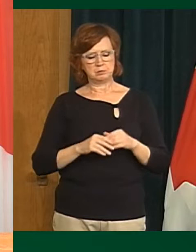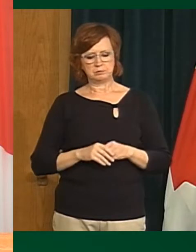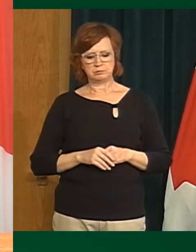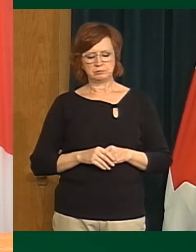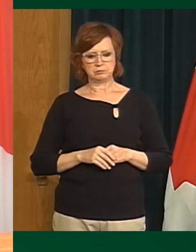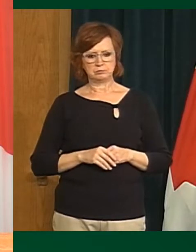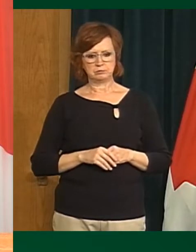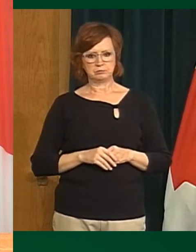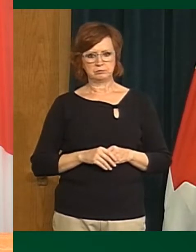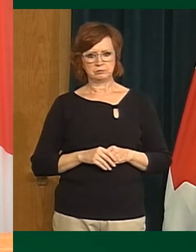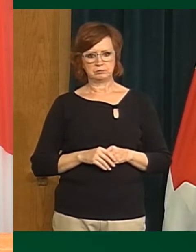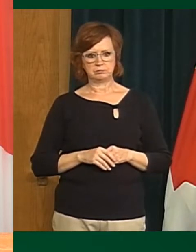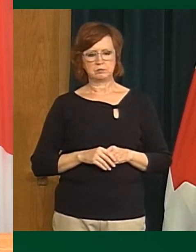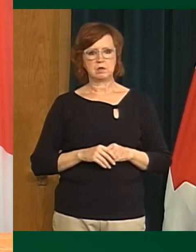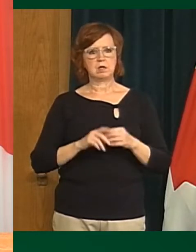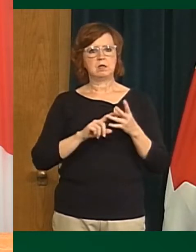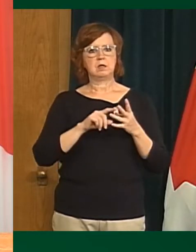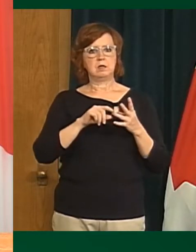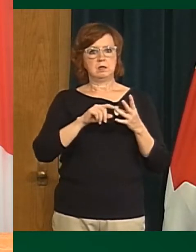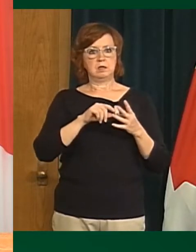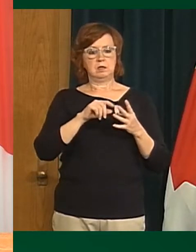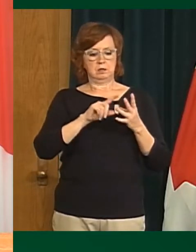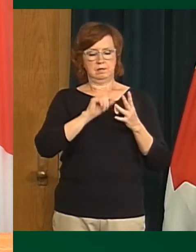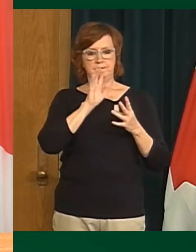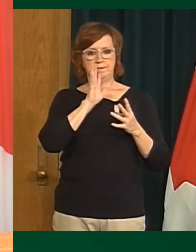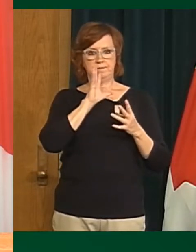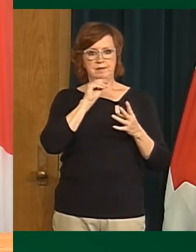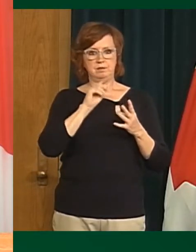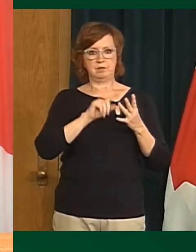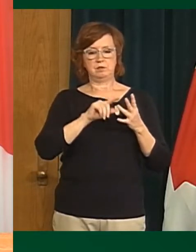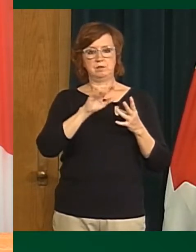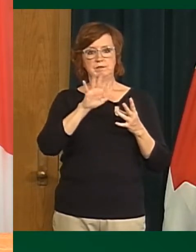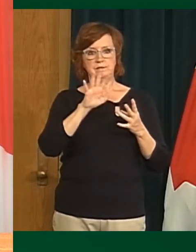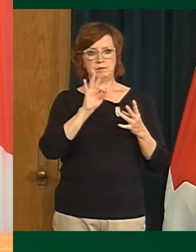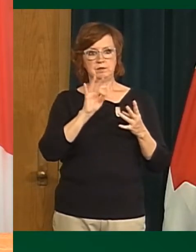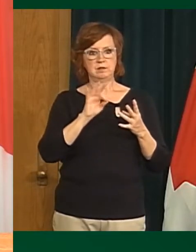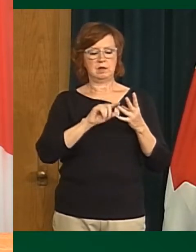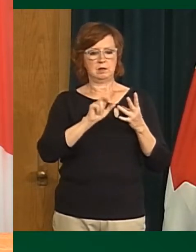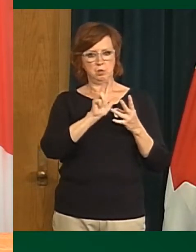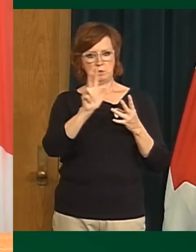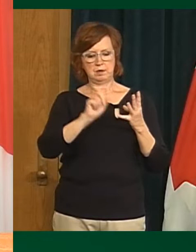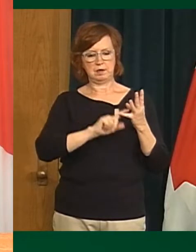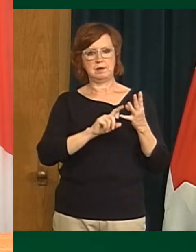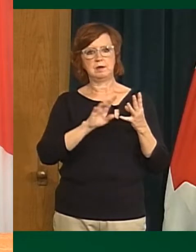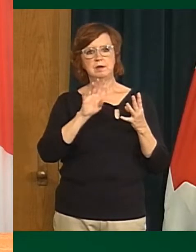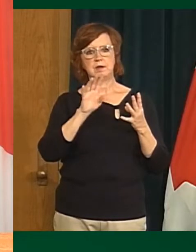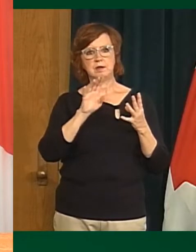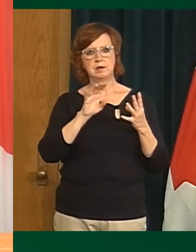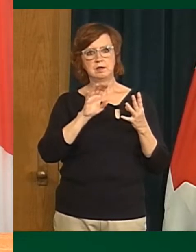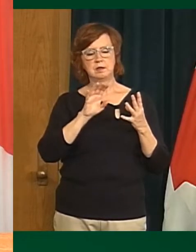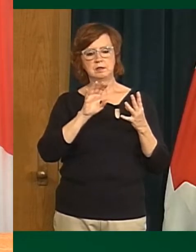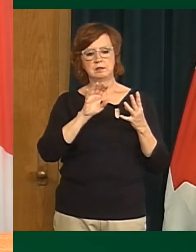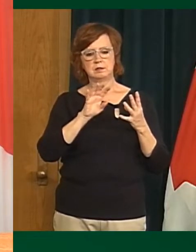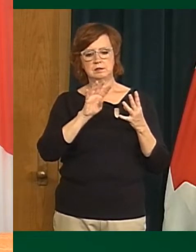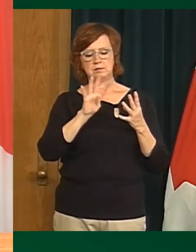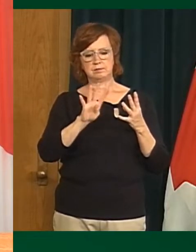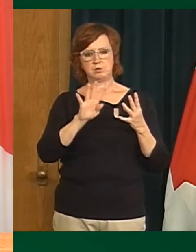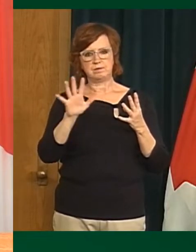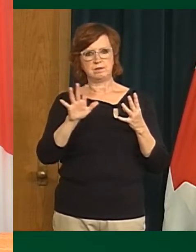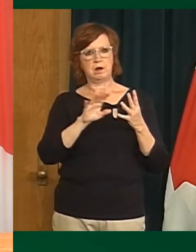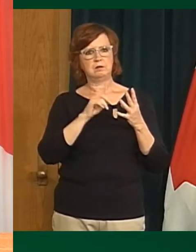requiring ICU care, 50 to 59, 5, 60 to 69, 4, 70 to 79. So in